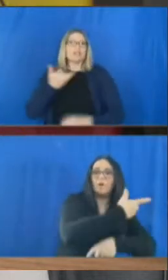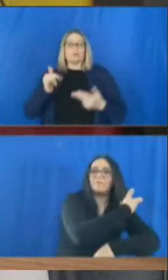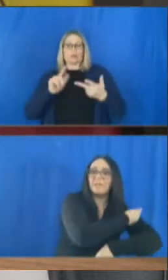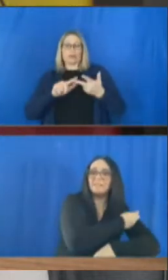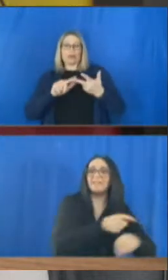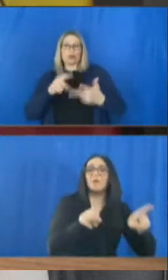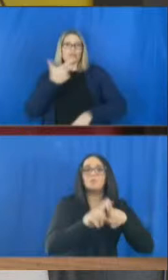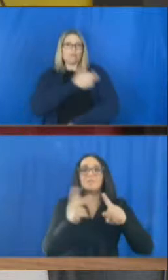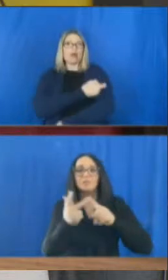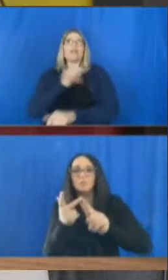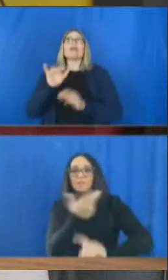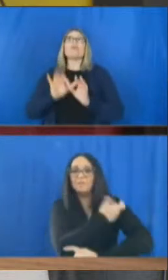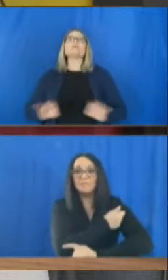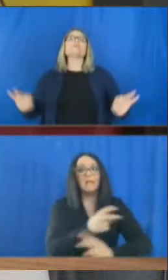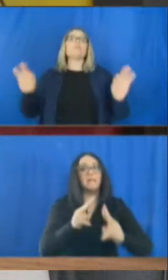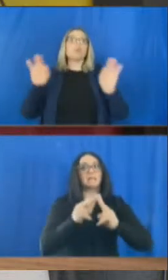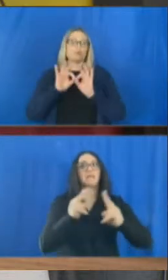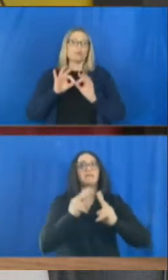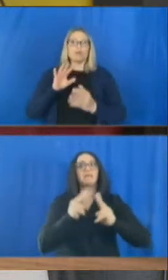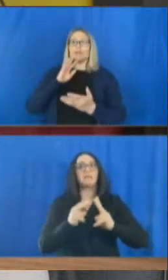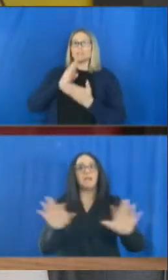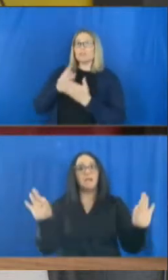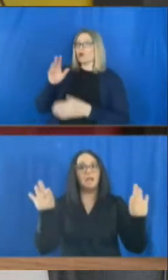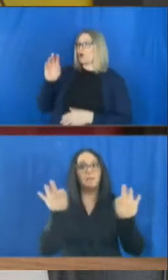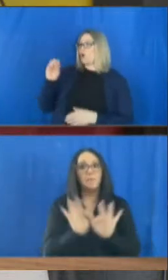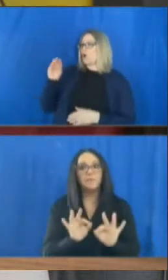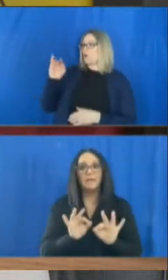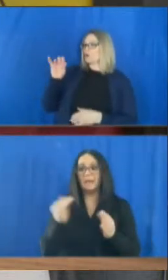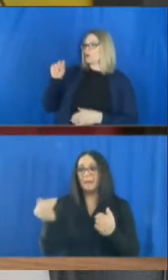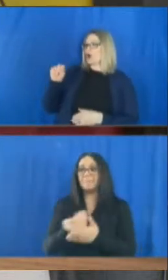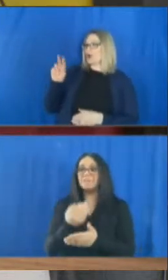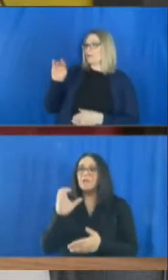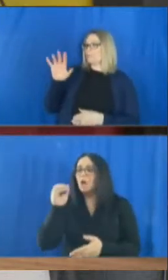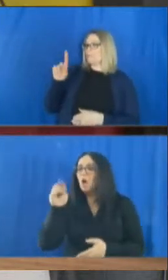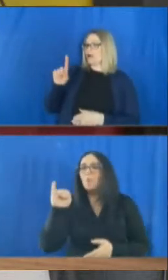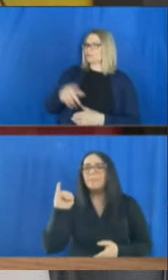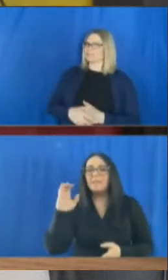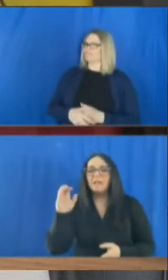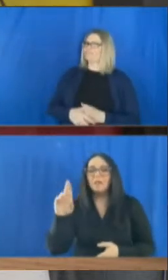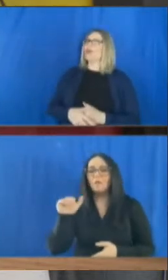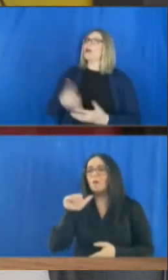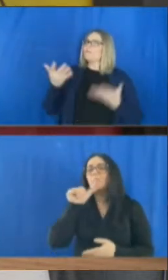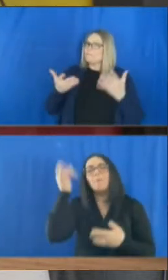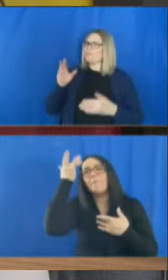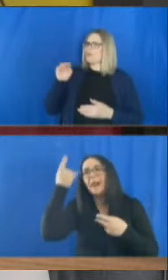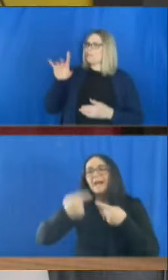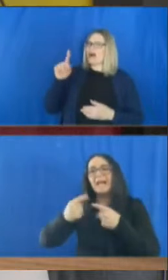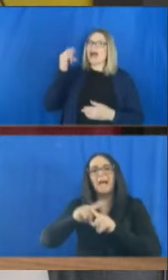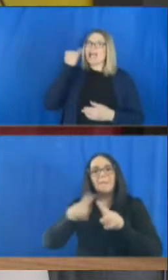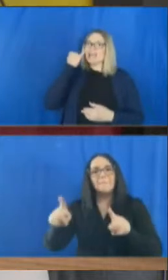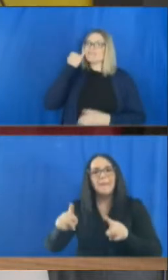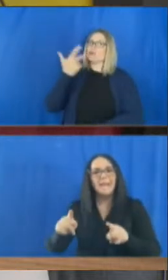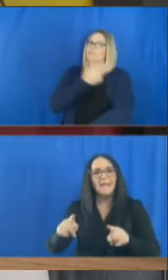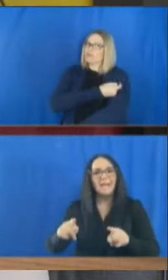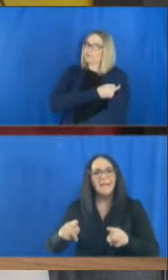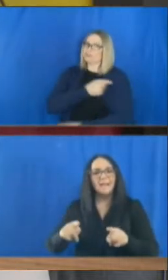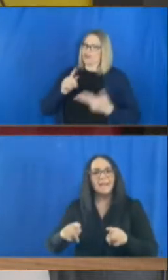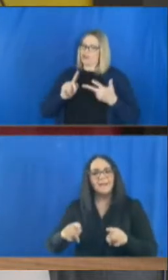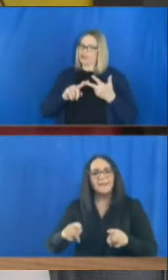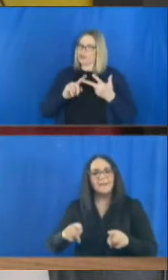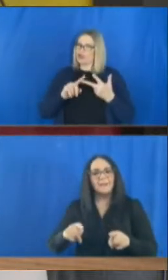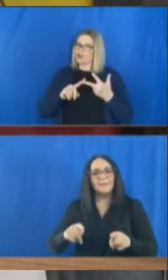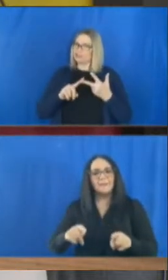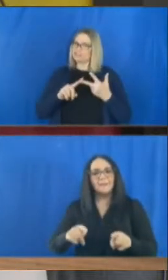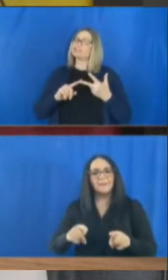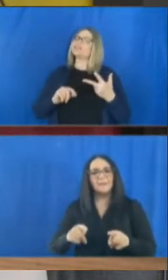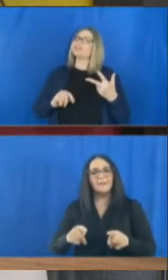There are still people that are going to be hospitalized, and again, the more people that are boosted with that third dose, the fewer hospitalizations we would expect. So again,